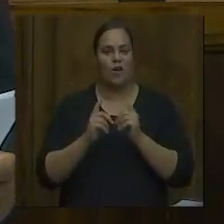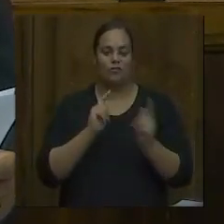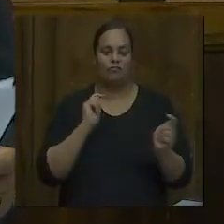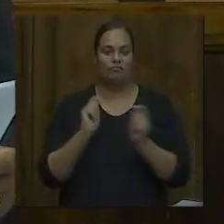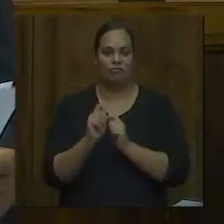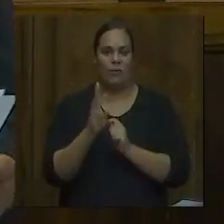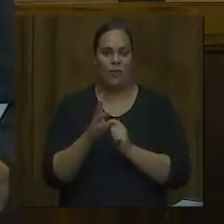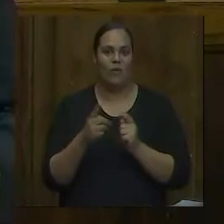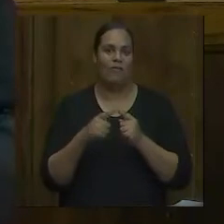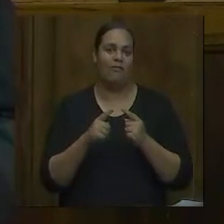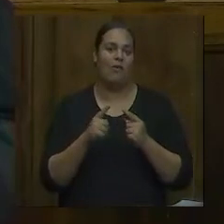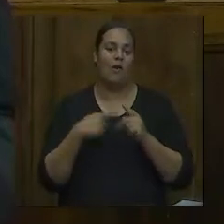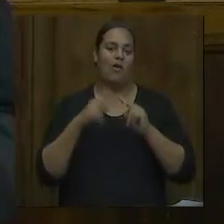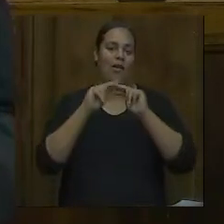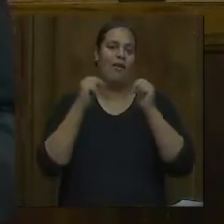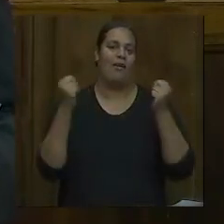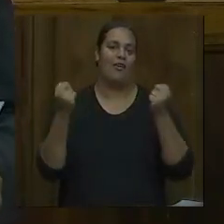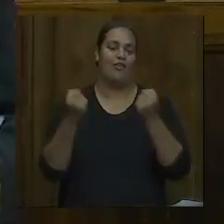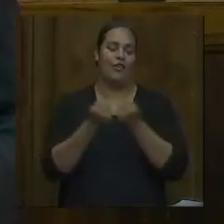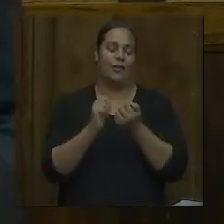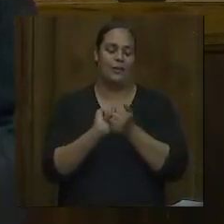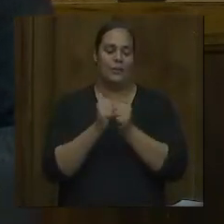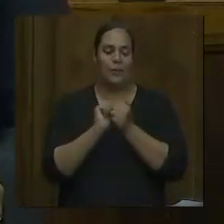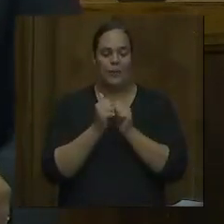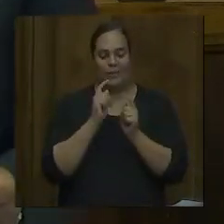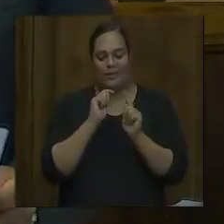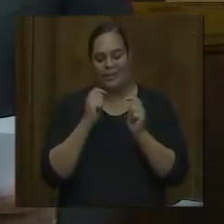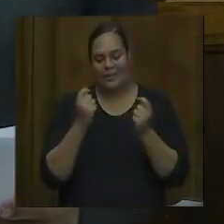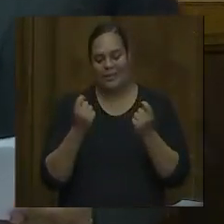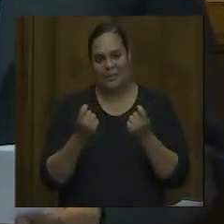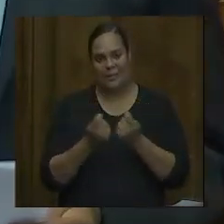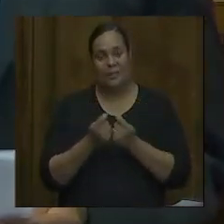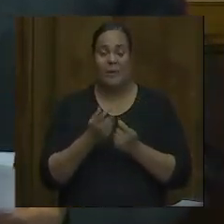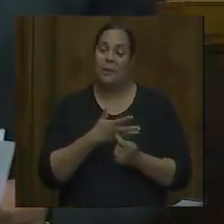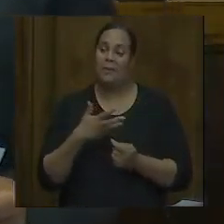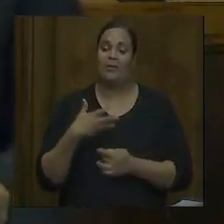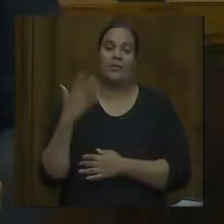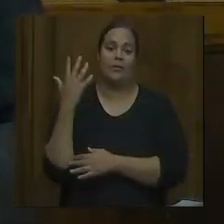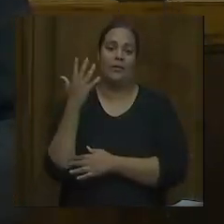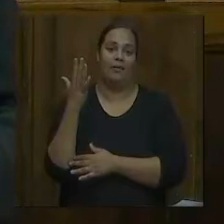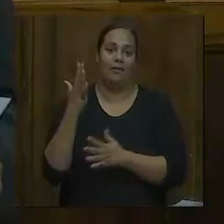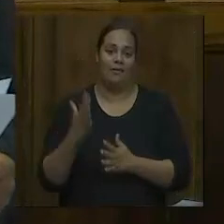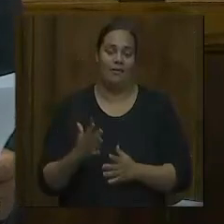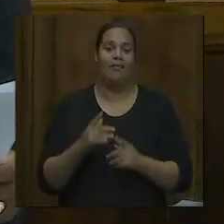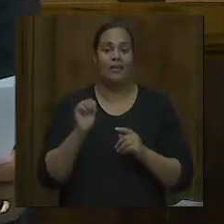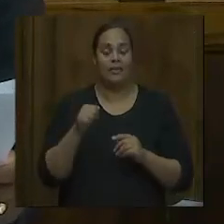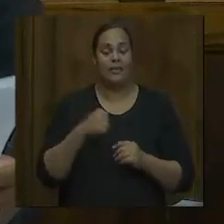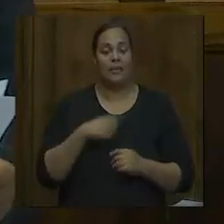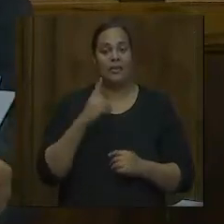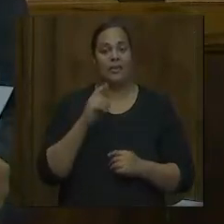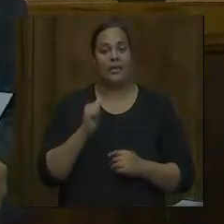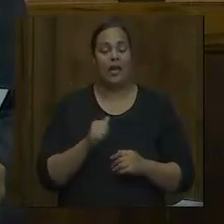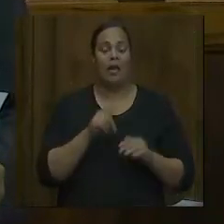transformation within our national sporting teams. Madam Speaker, as a DA